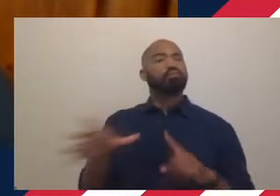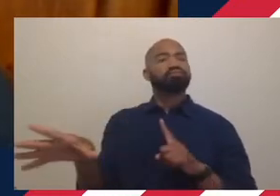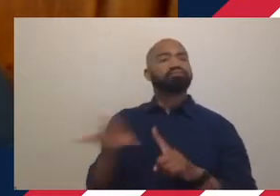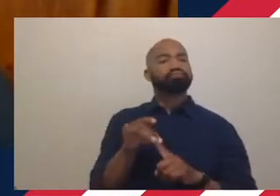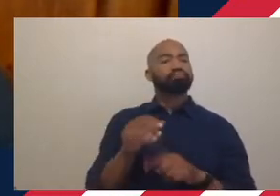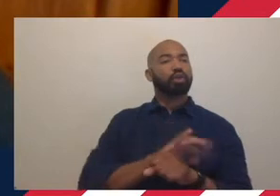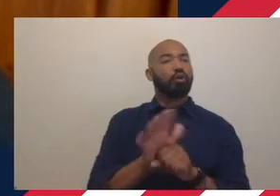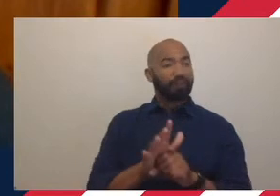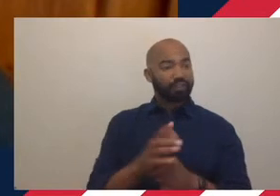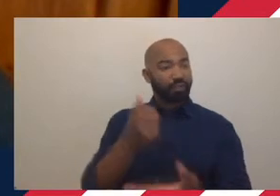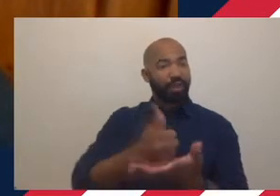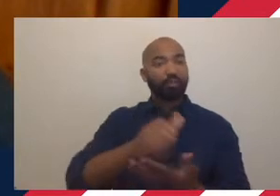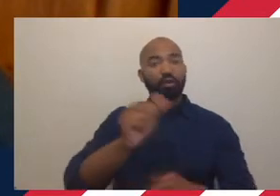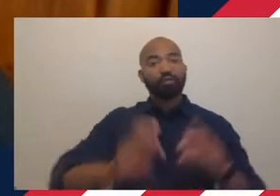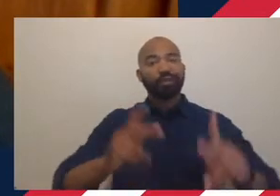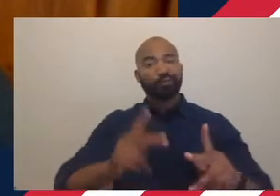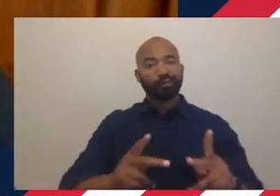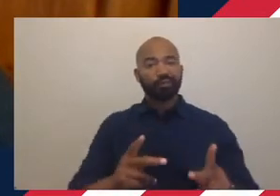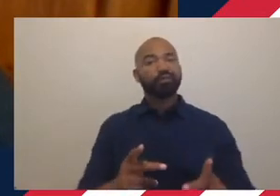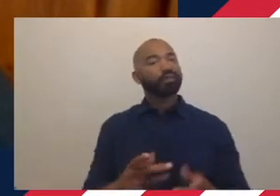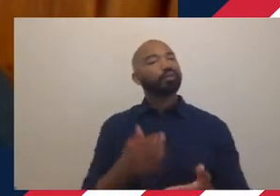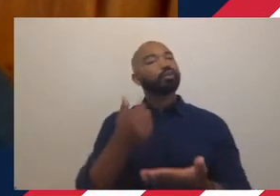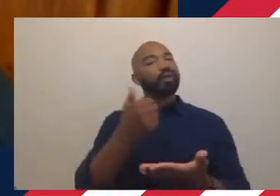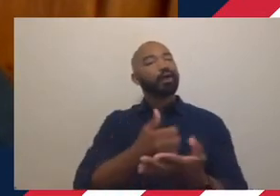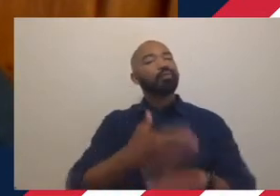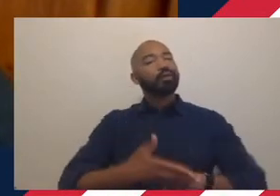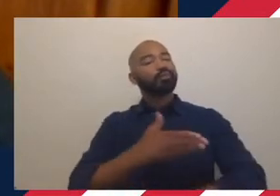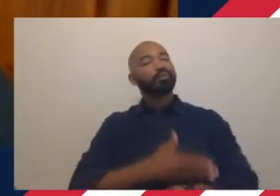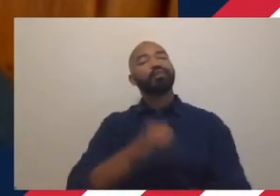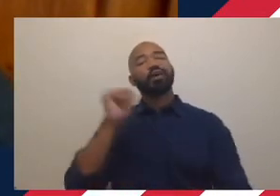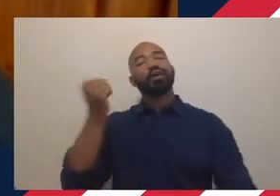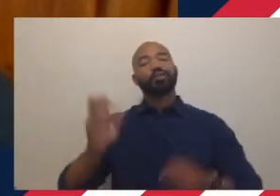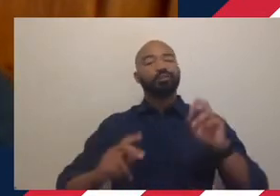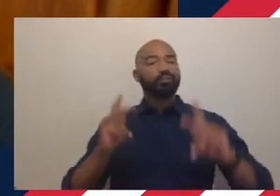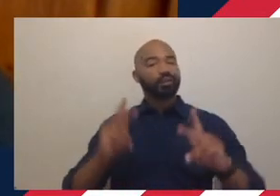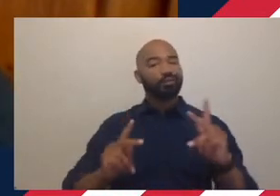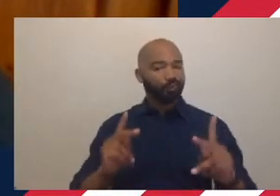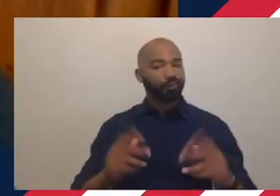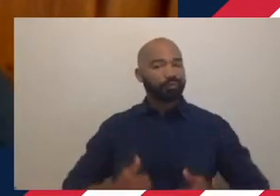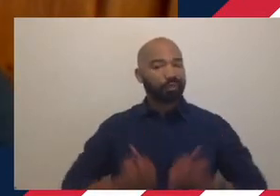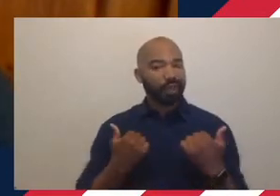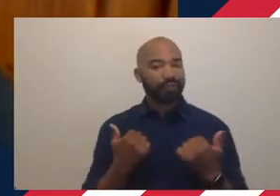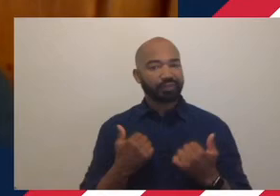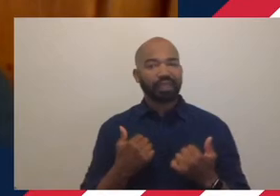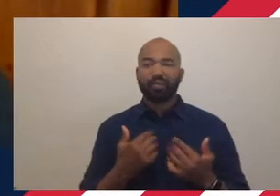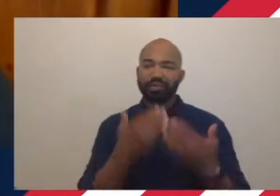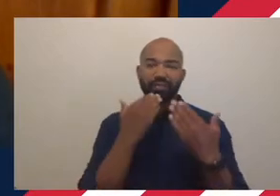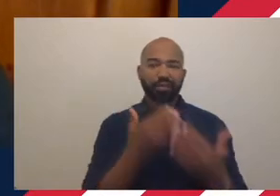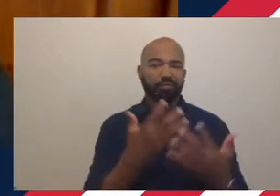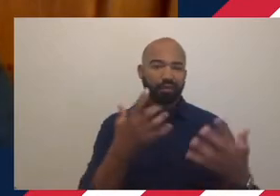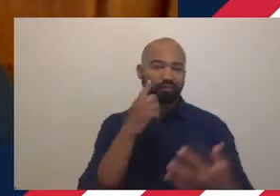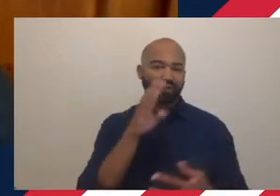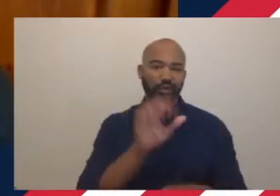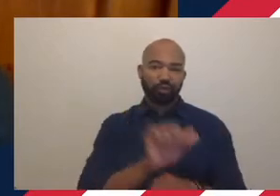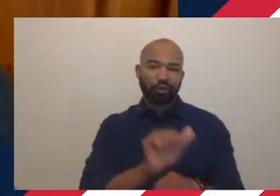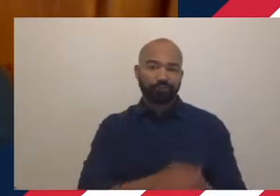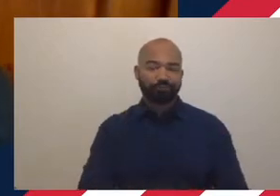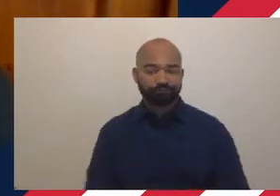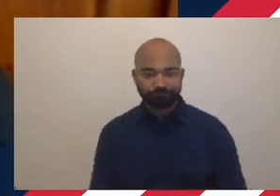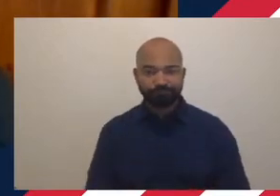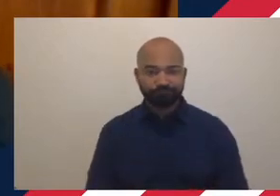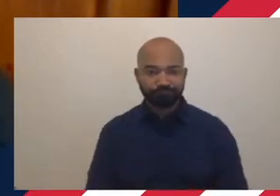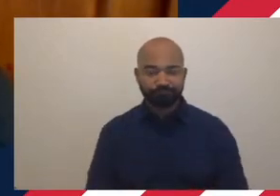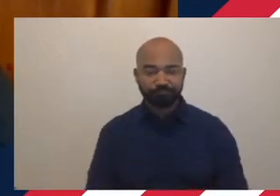other lives a lot better, and we owe you tremendous gratitude for that. My question is, we hear